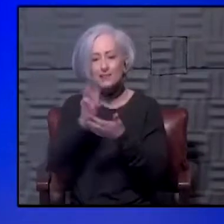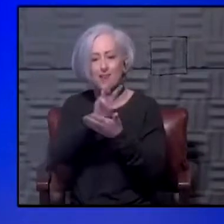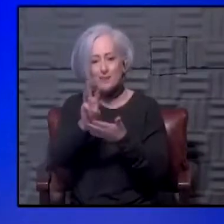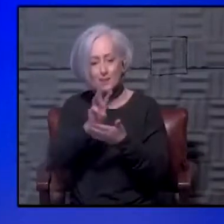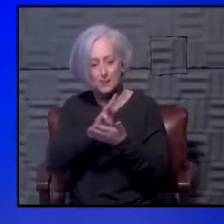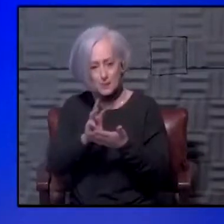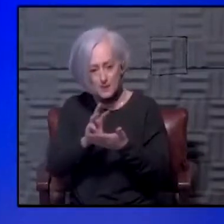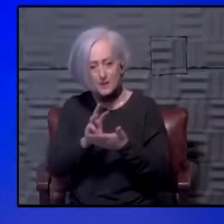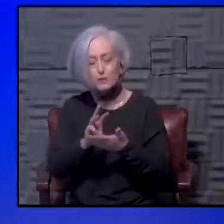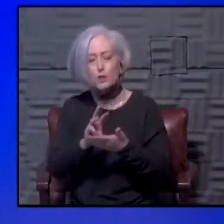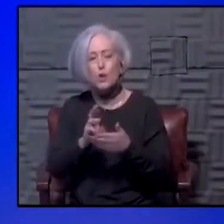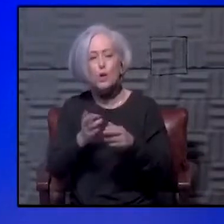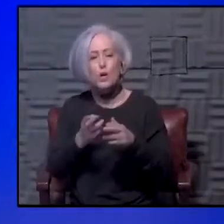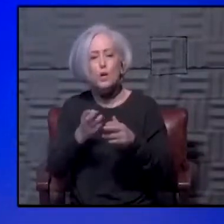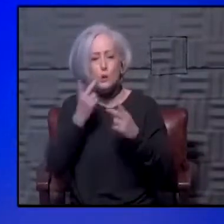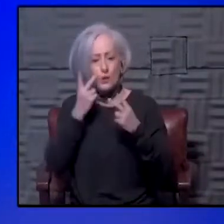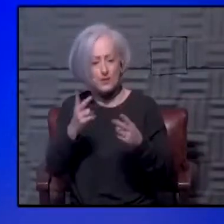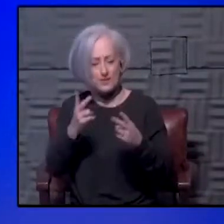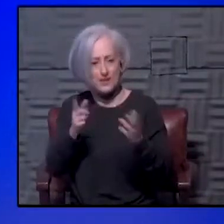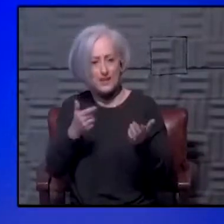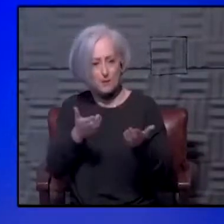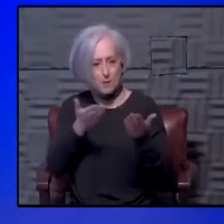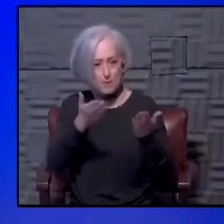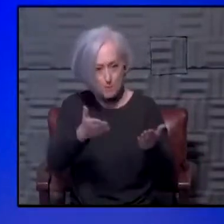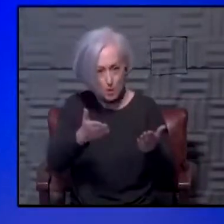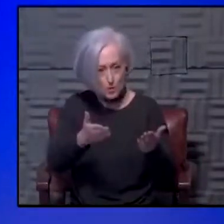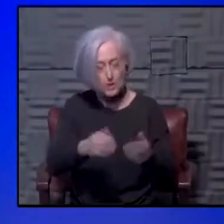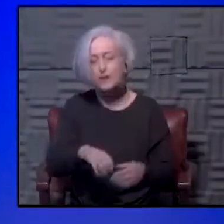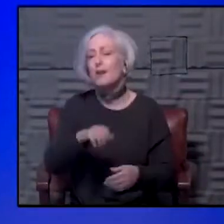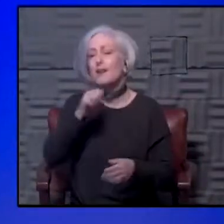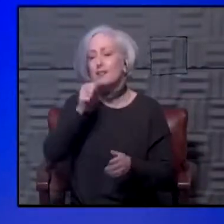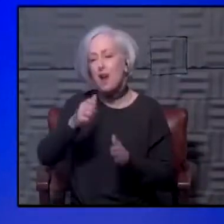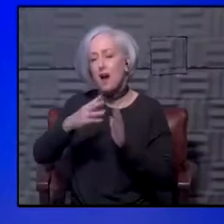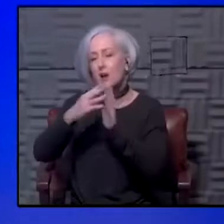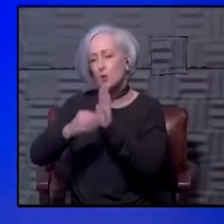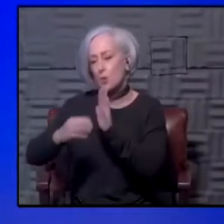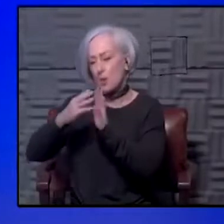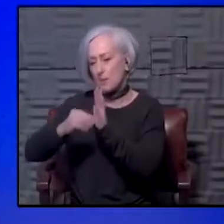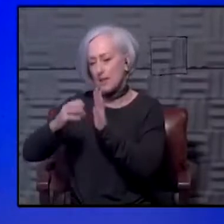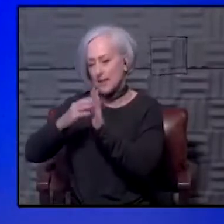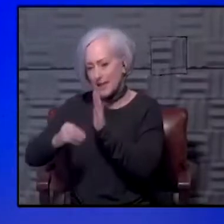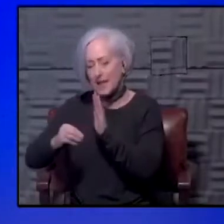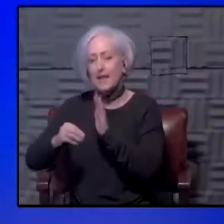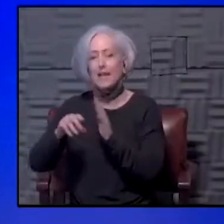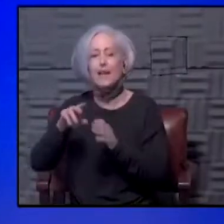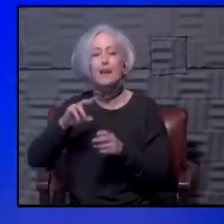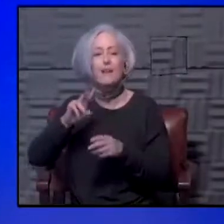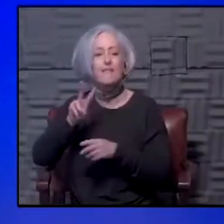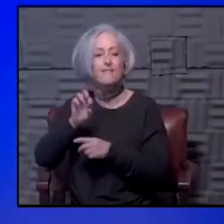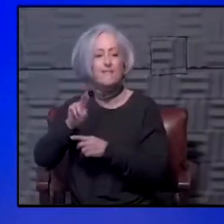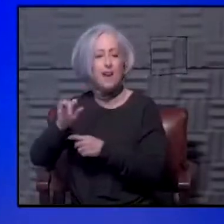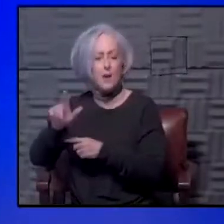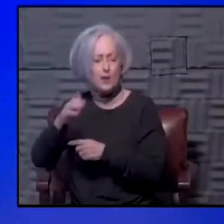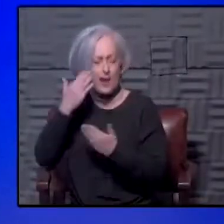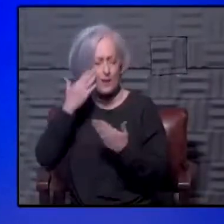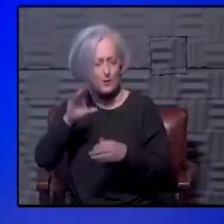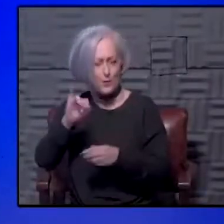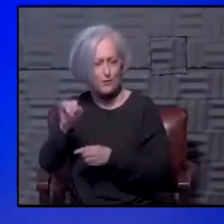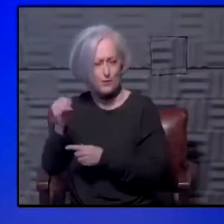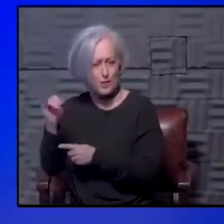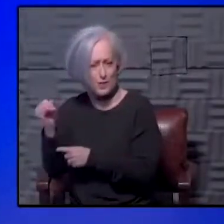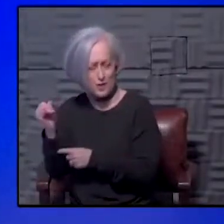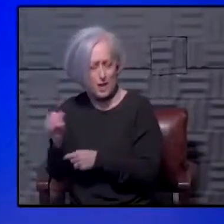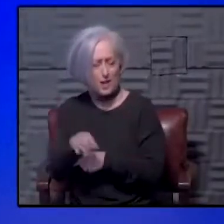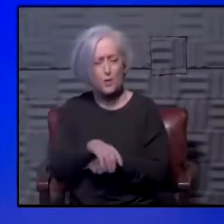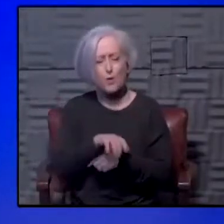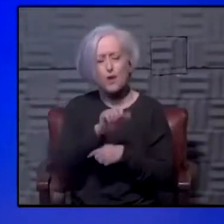other companies that uses one of the non-replicating viral vectors, and I can't remember if it was AstraZeneca or J&J. We'll have to